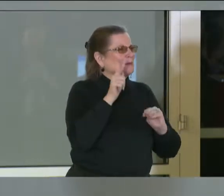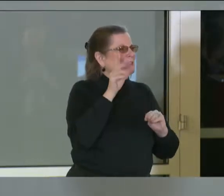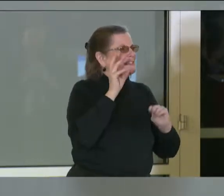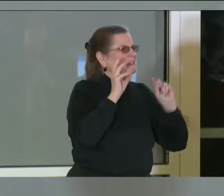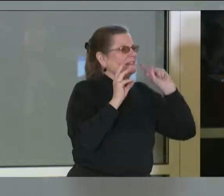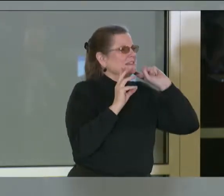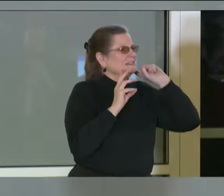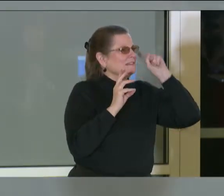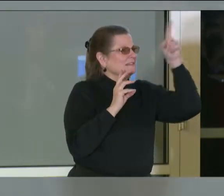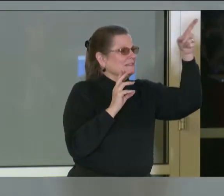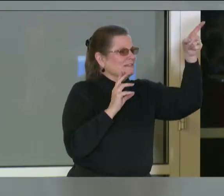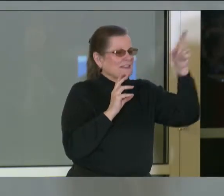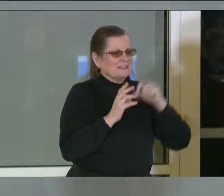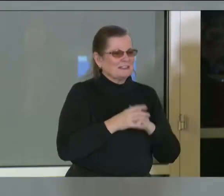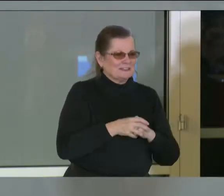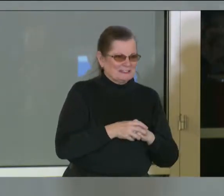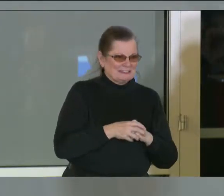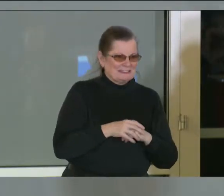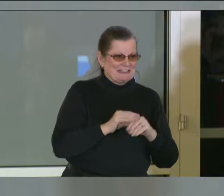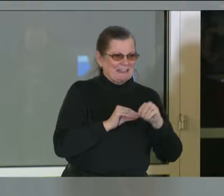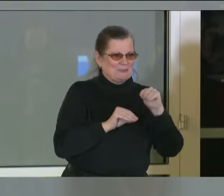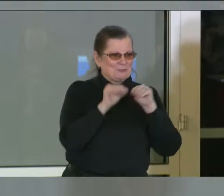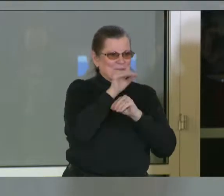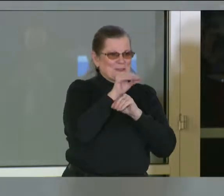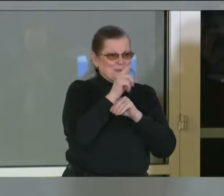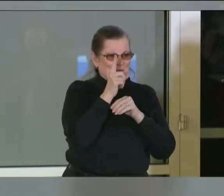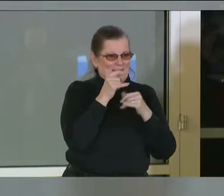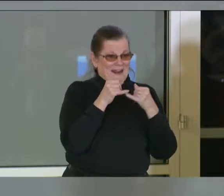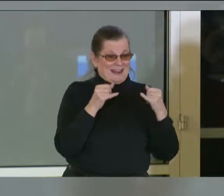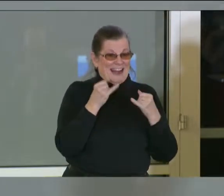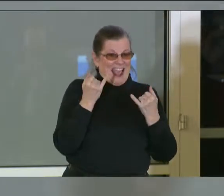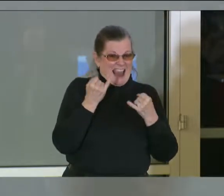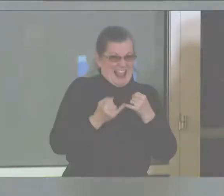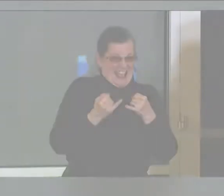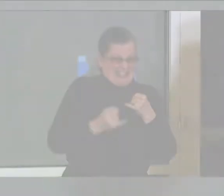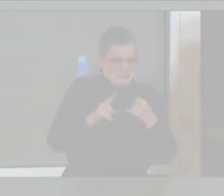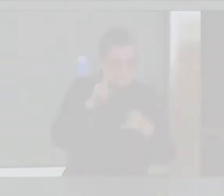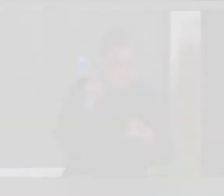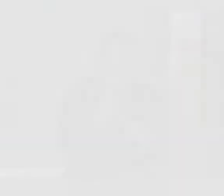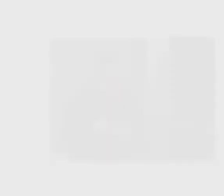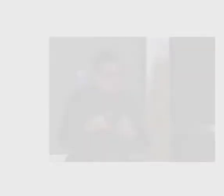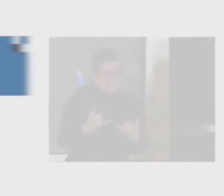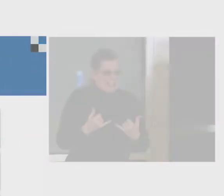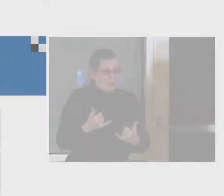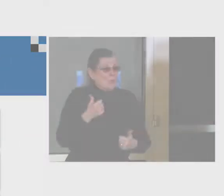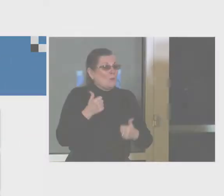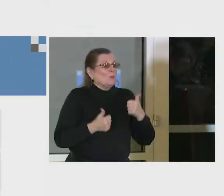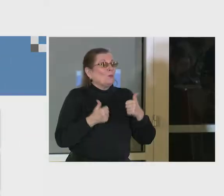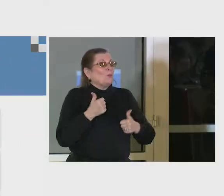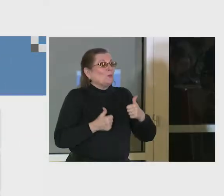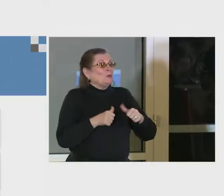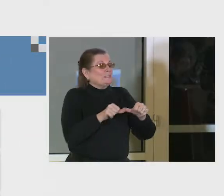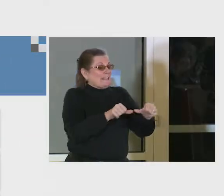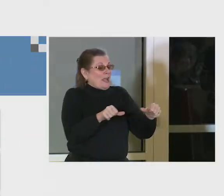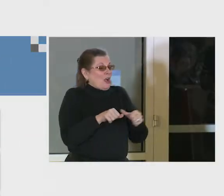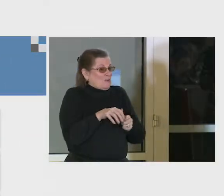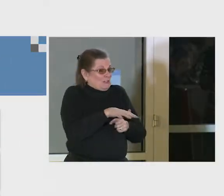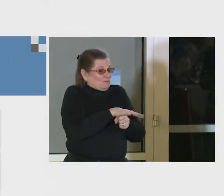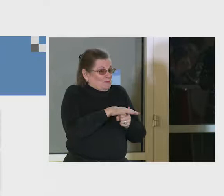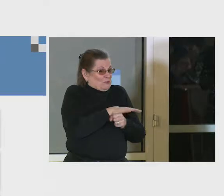the last question here. We'll go into our final question, which is, which of the following areas is allocated the largest percentage of the